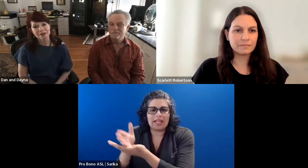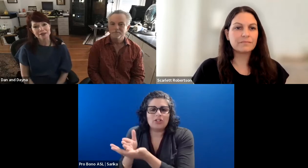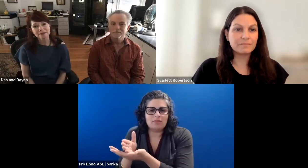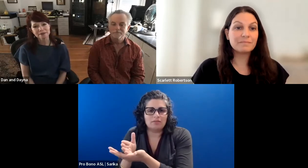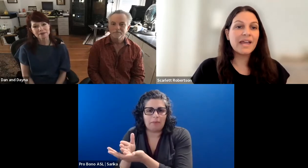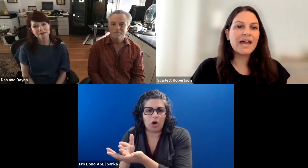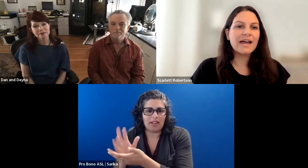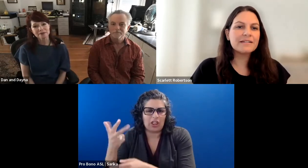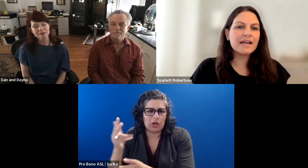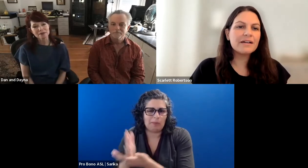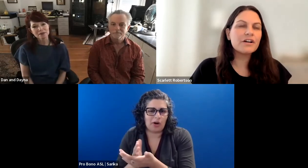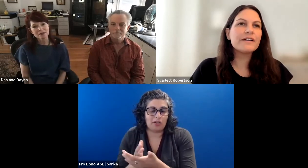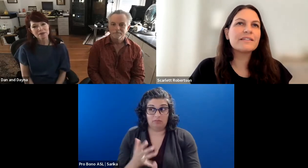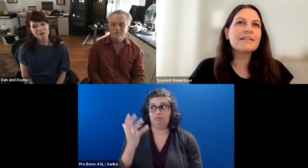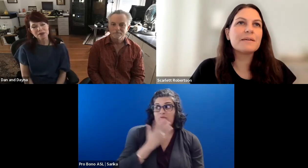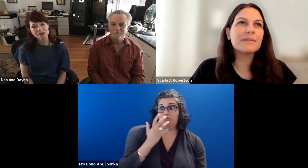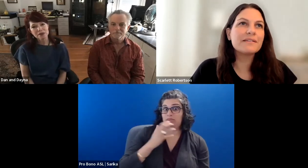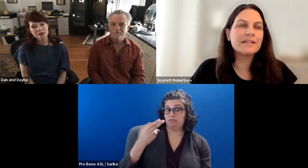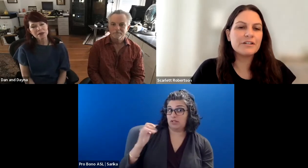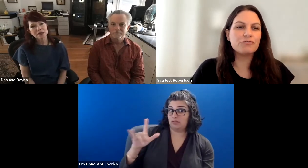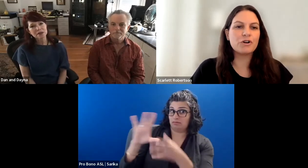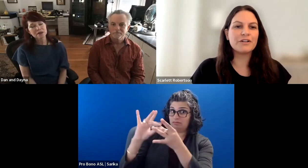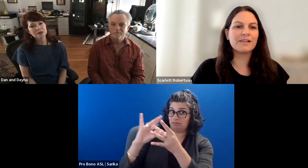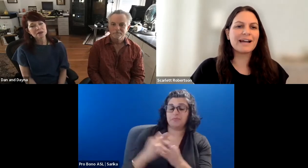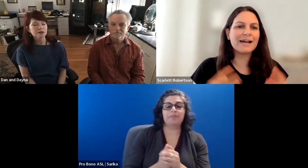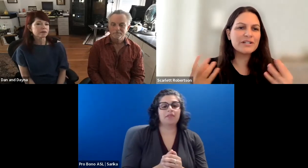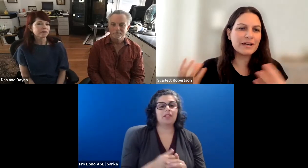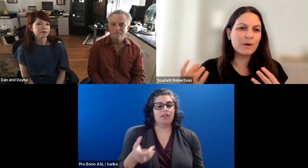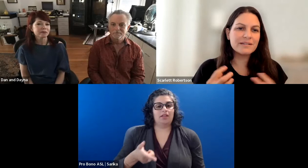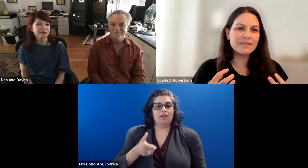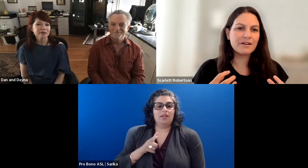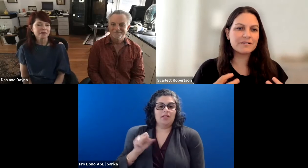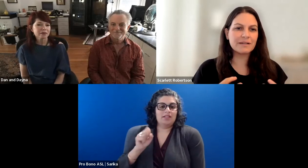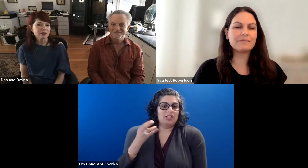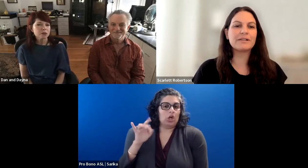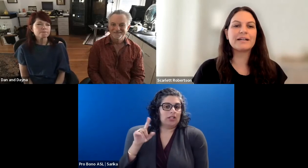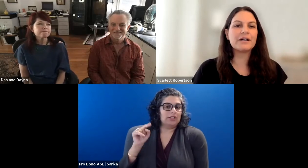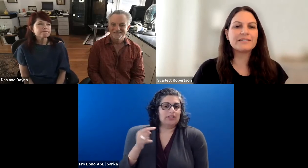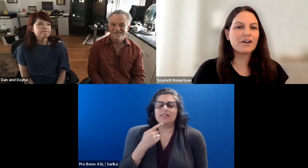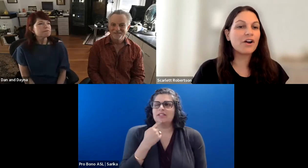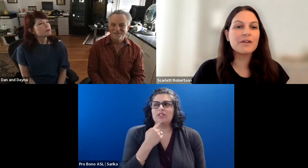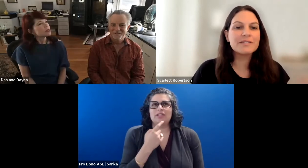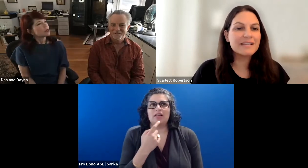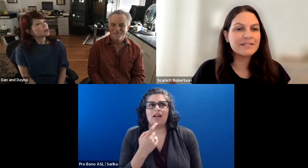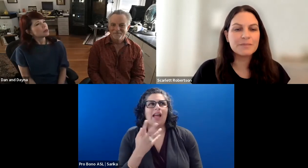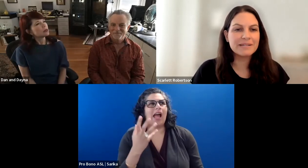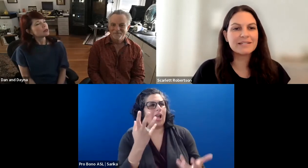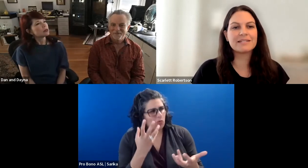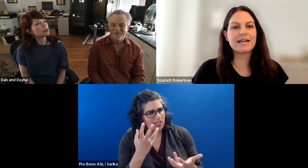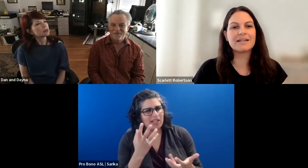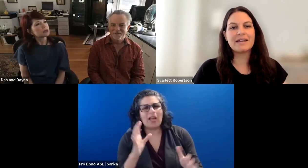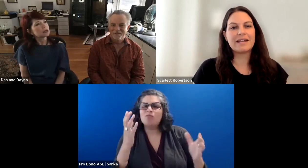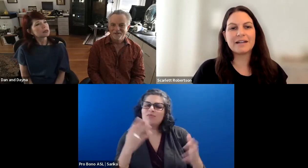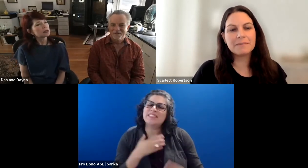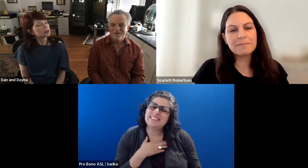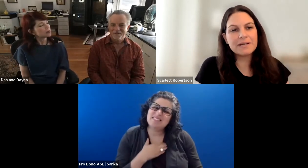shock. Mm-hmm. And is that something that you're like, I wish that was in there on some level? Like, are there scenes or pieces